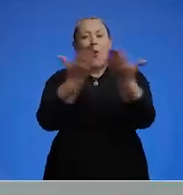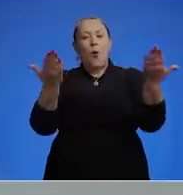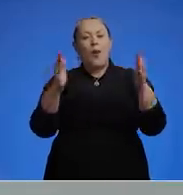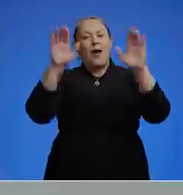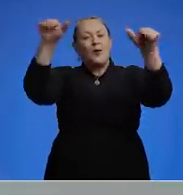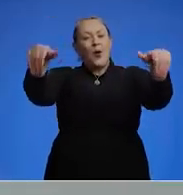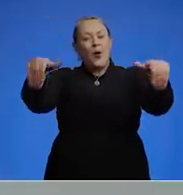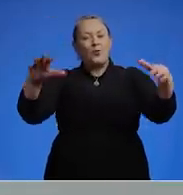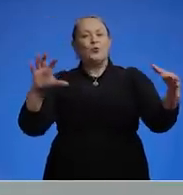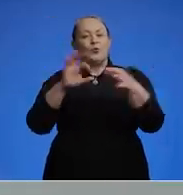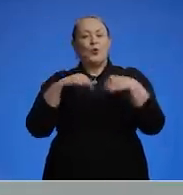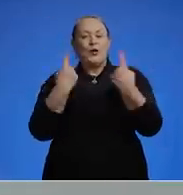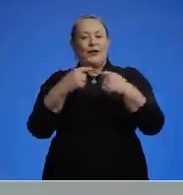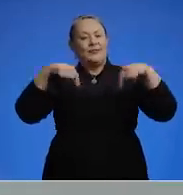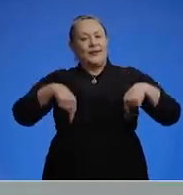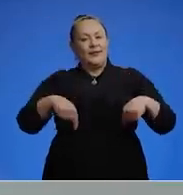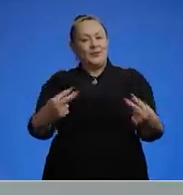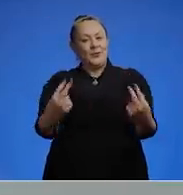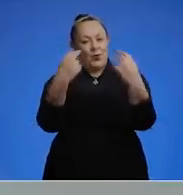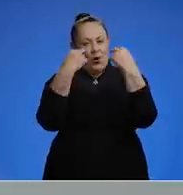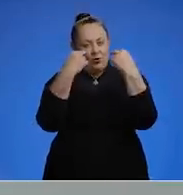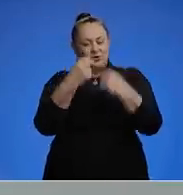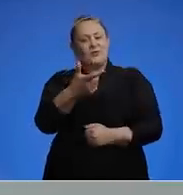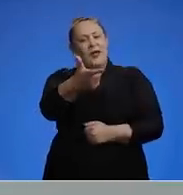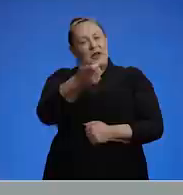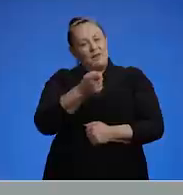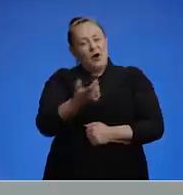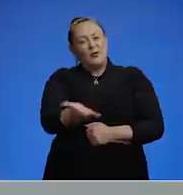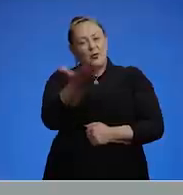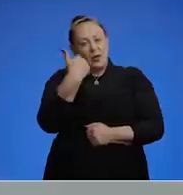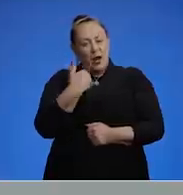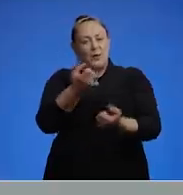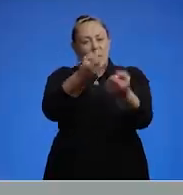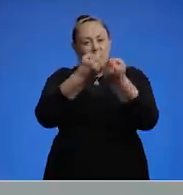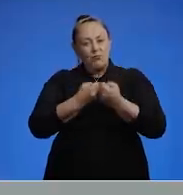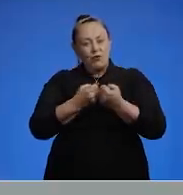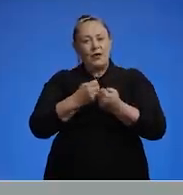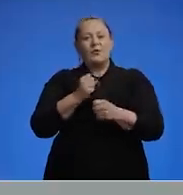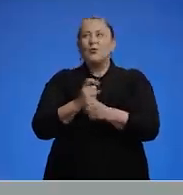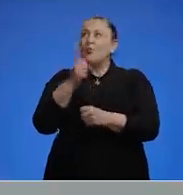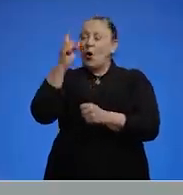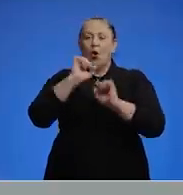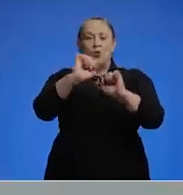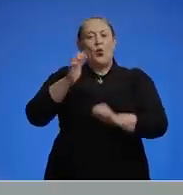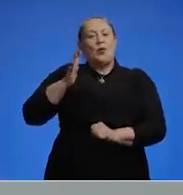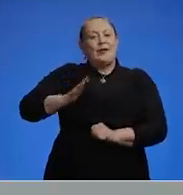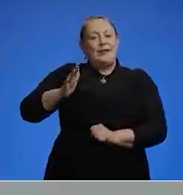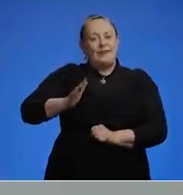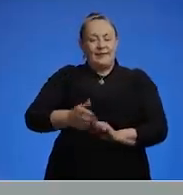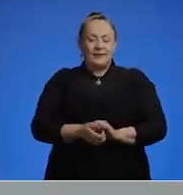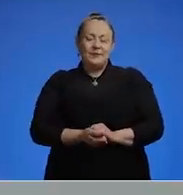those joining us at Mass for You at home. I invite you spiritually to bring to the altar of God all of your